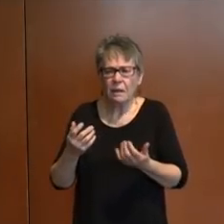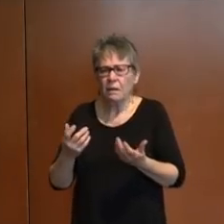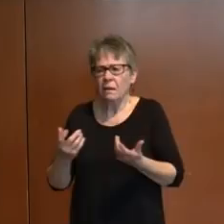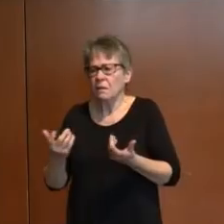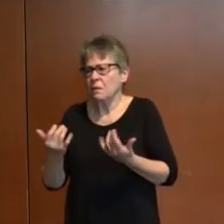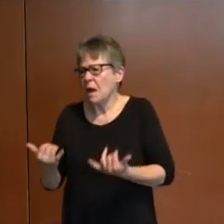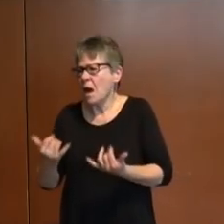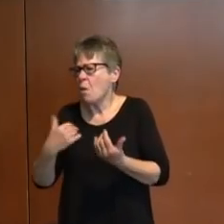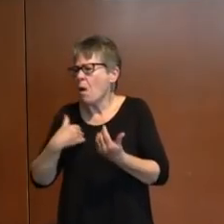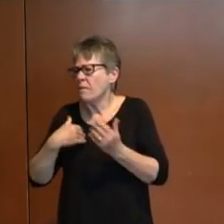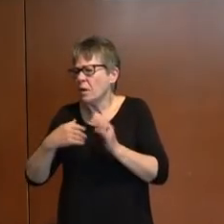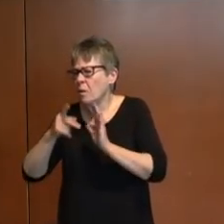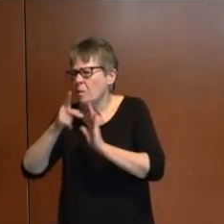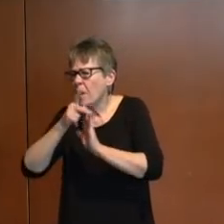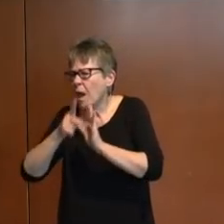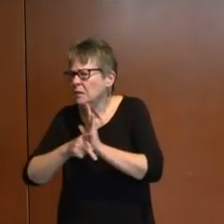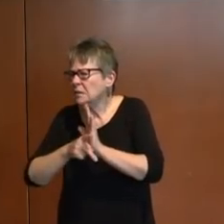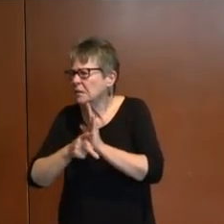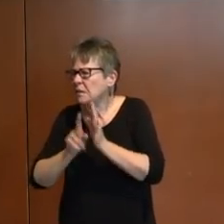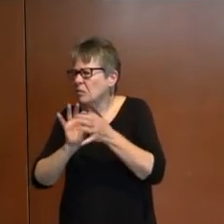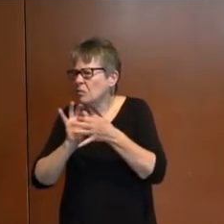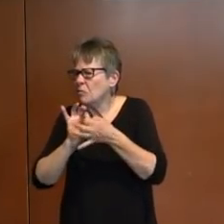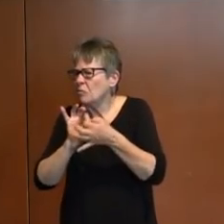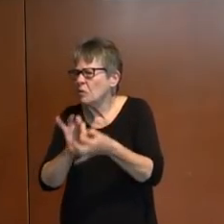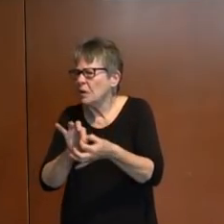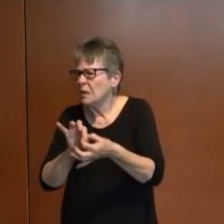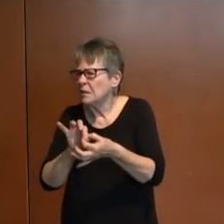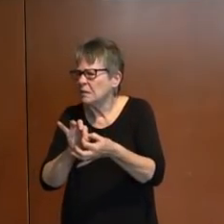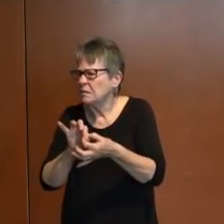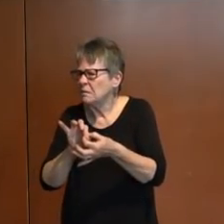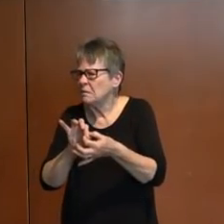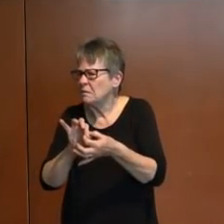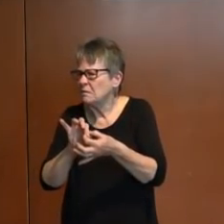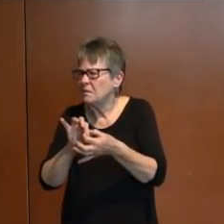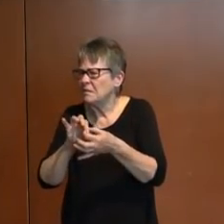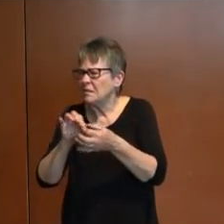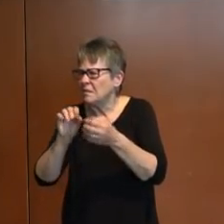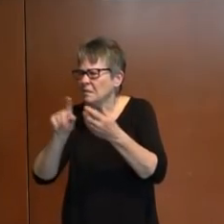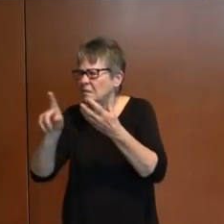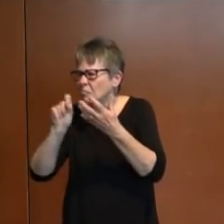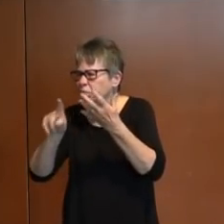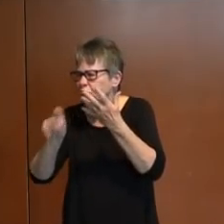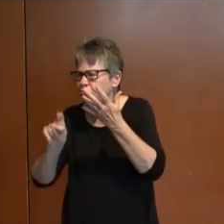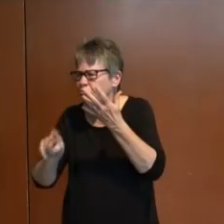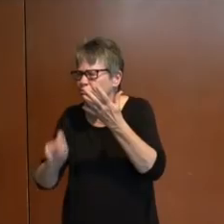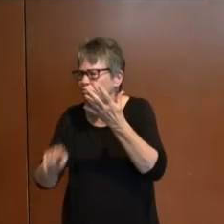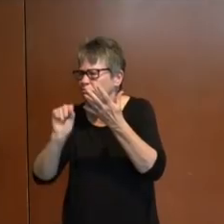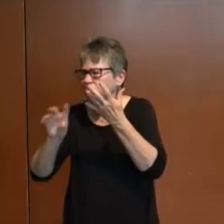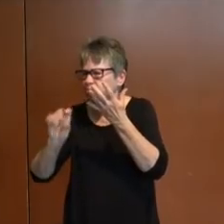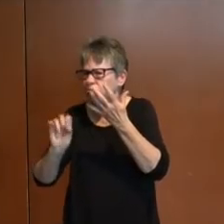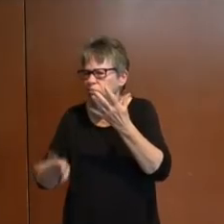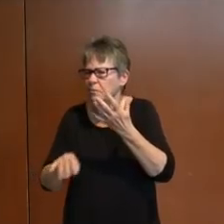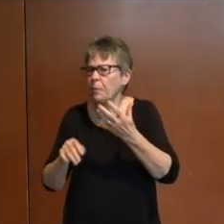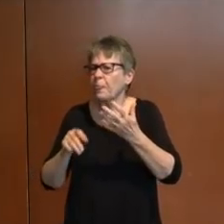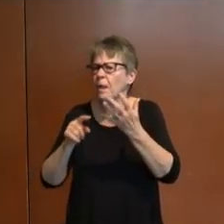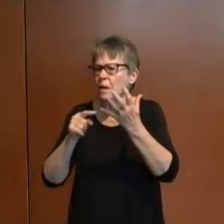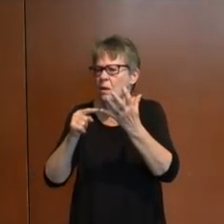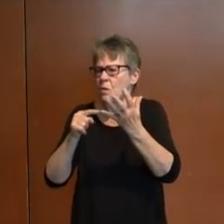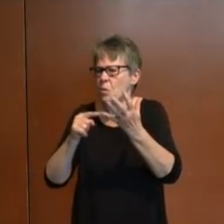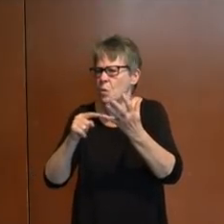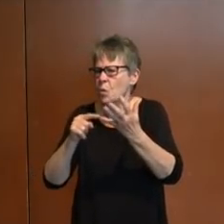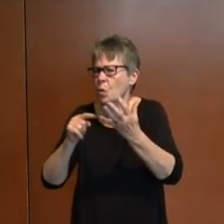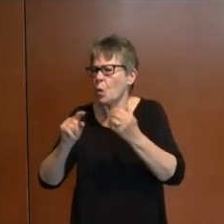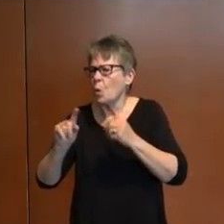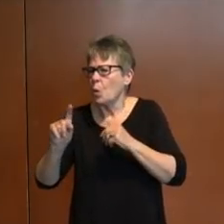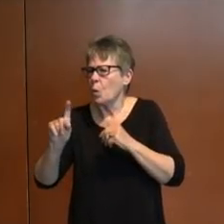the most recent ask from us, I think I mentioned this, was 2,500 ventilators from the strategic stockpile. That